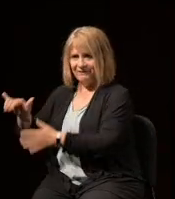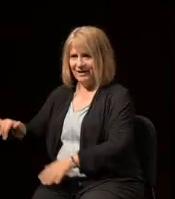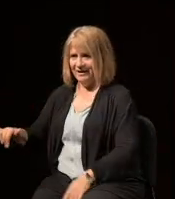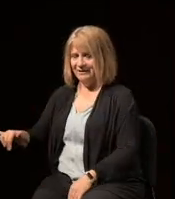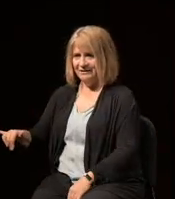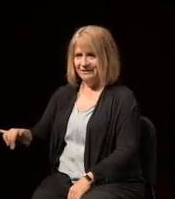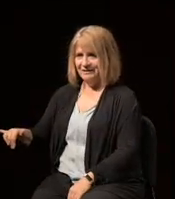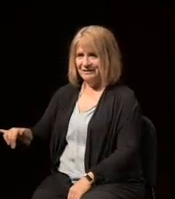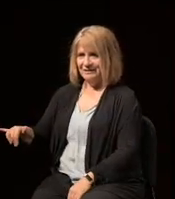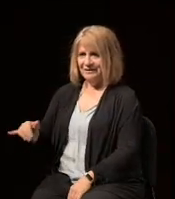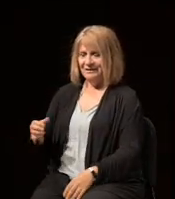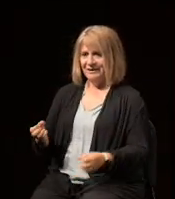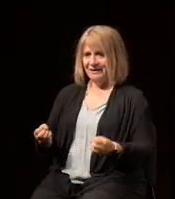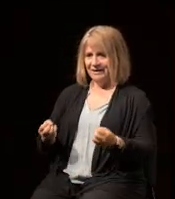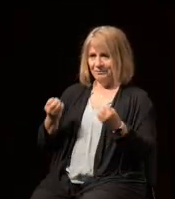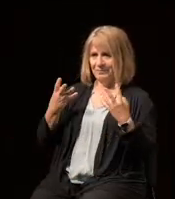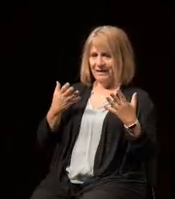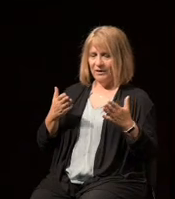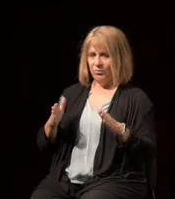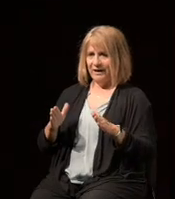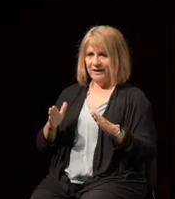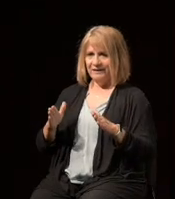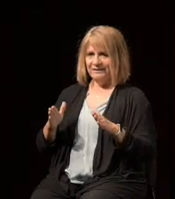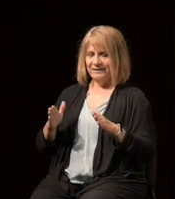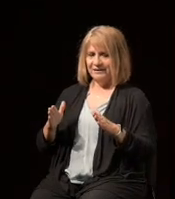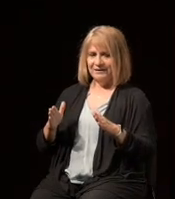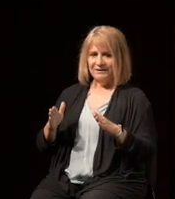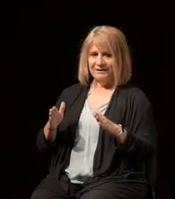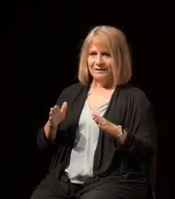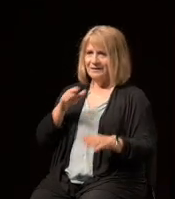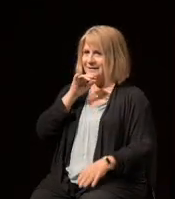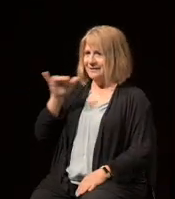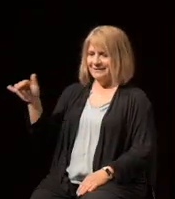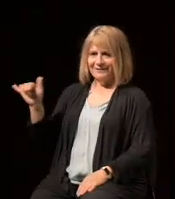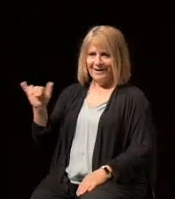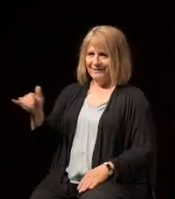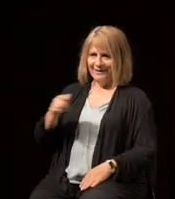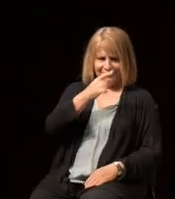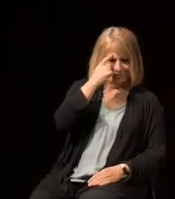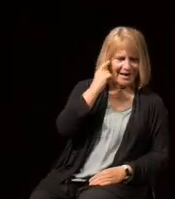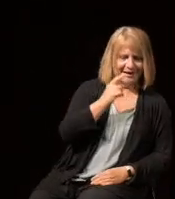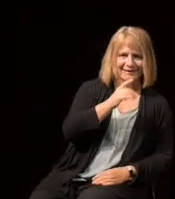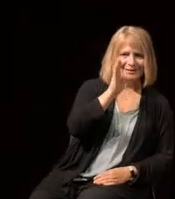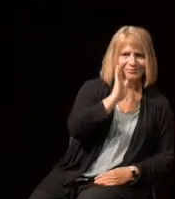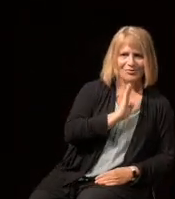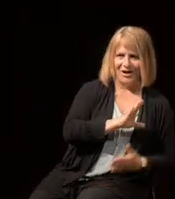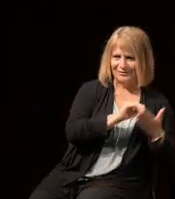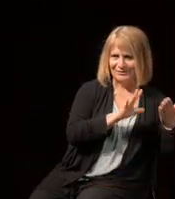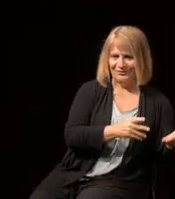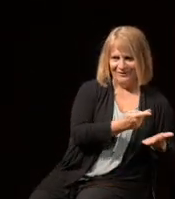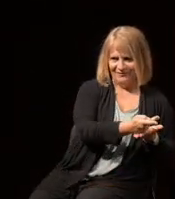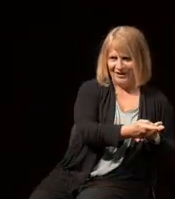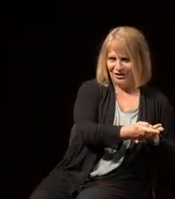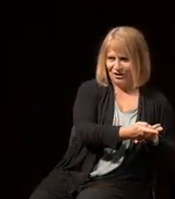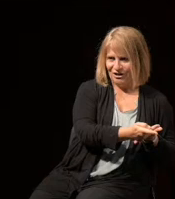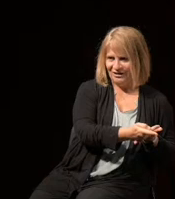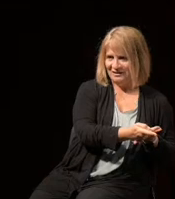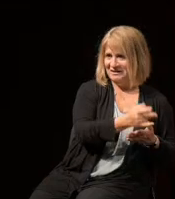It's in many ways unlike Black and brown student failure. Black and brown student failure is so